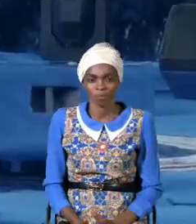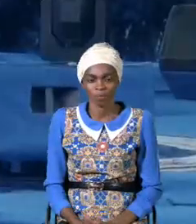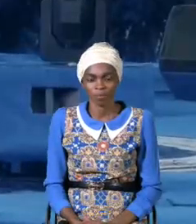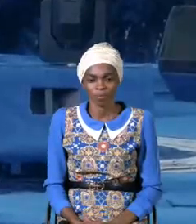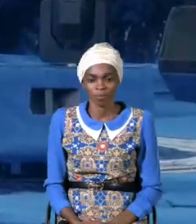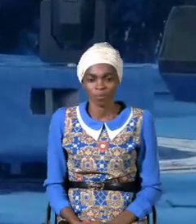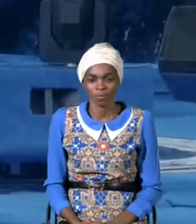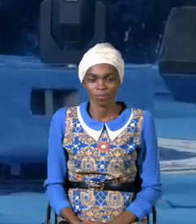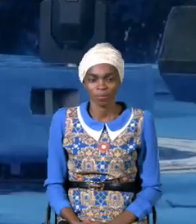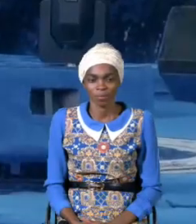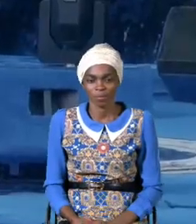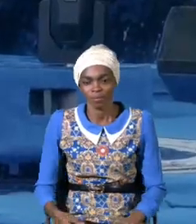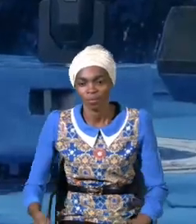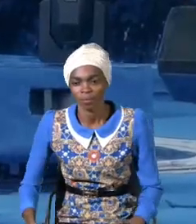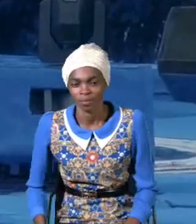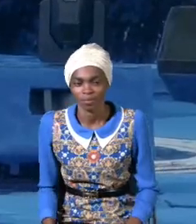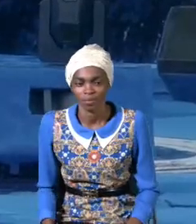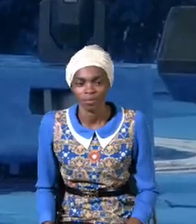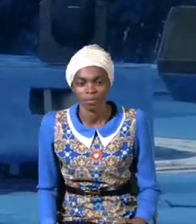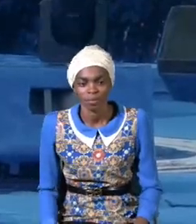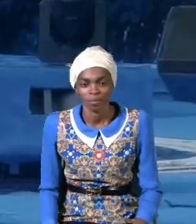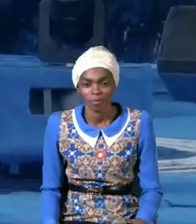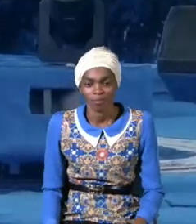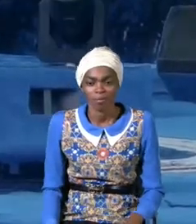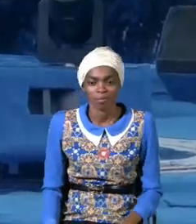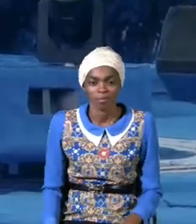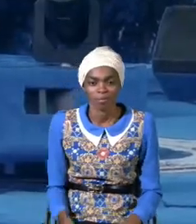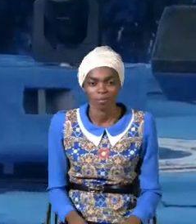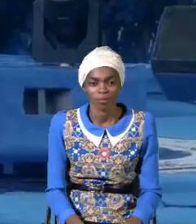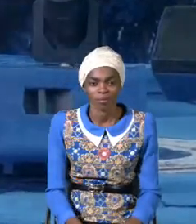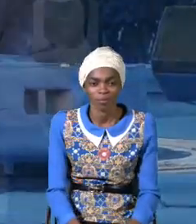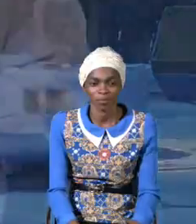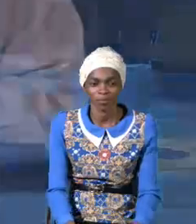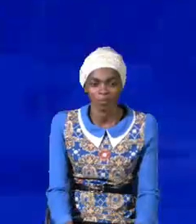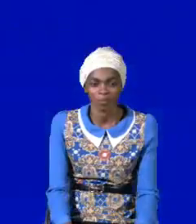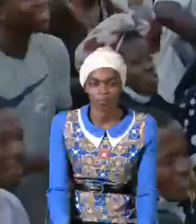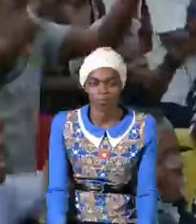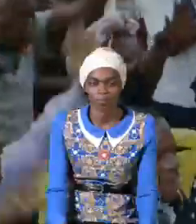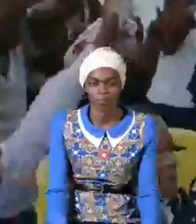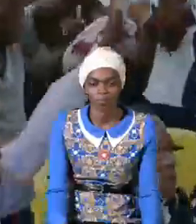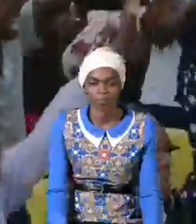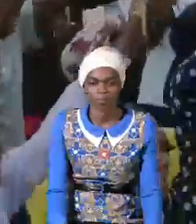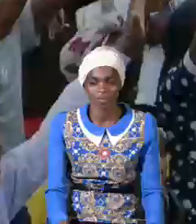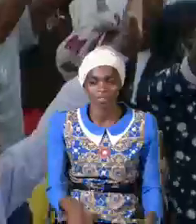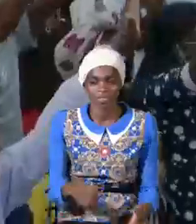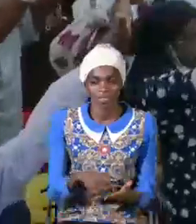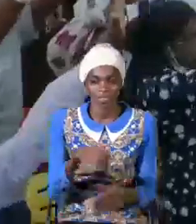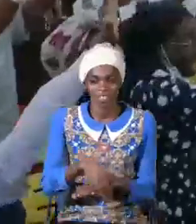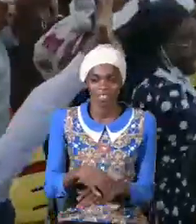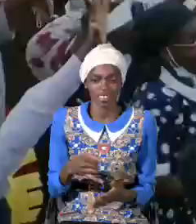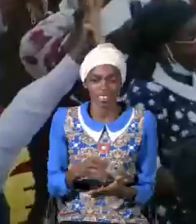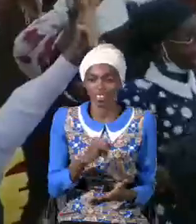Let me tell you, tonight is not about me, it's about you.